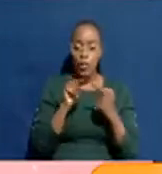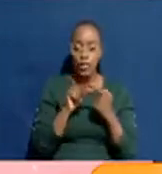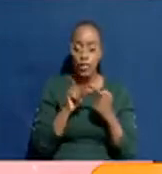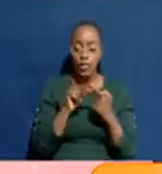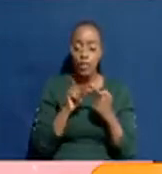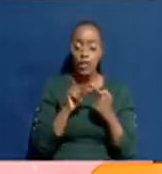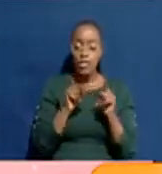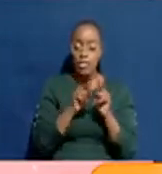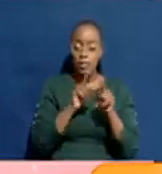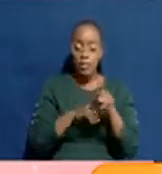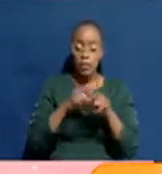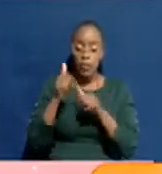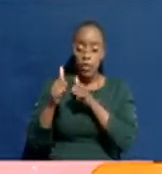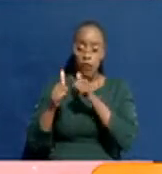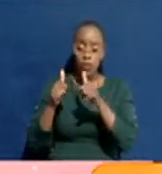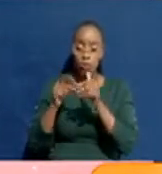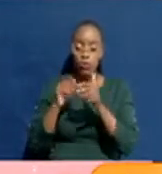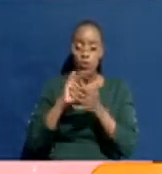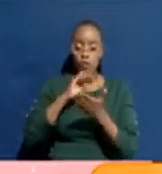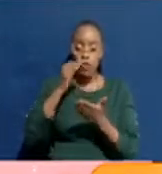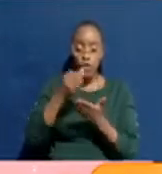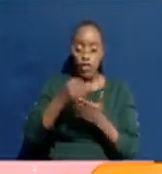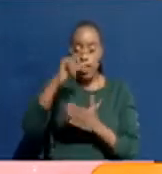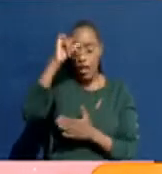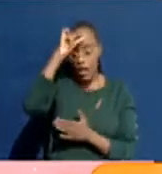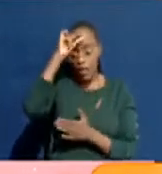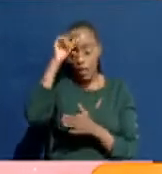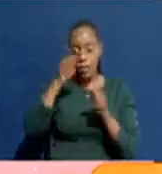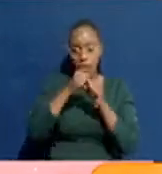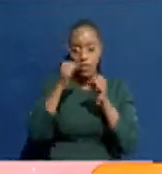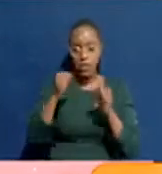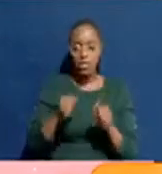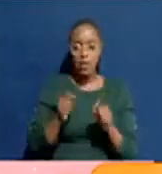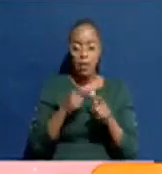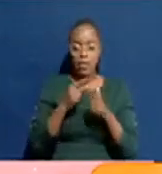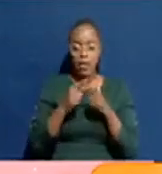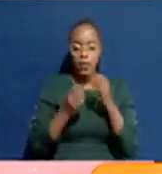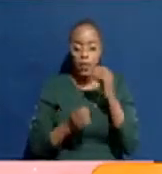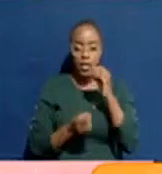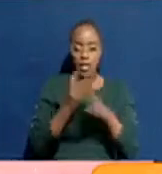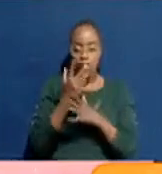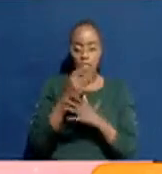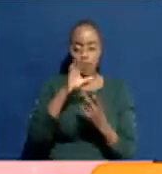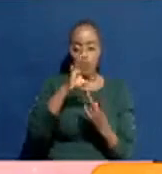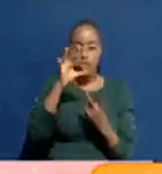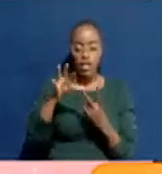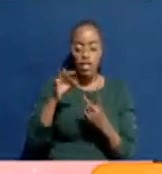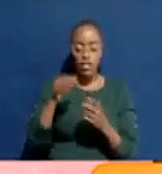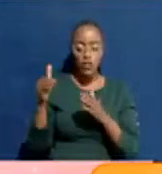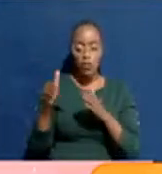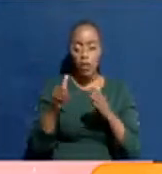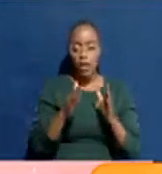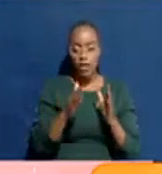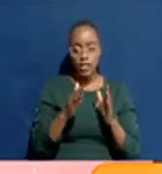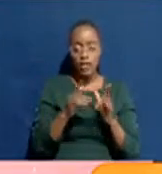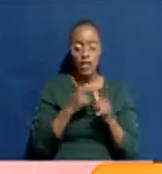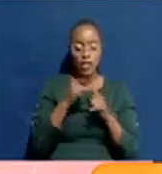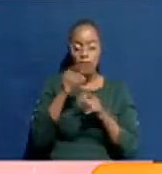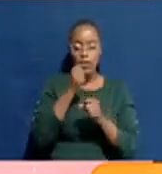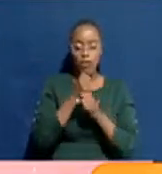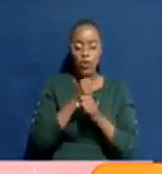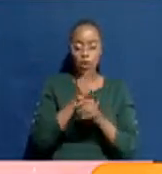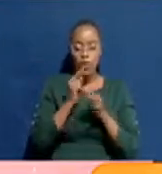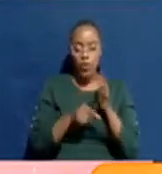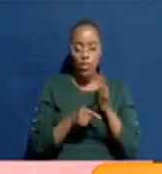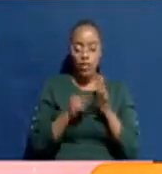in refusing to fund a government system, and creating alternative mechanisms, what are they doing? They